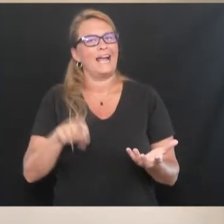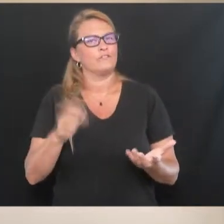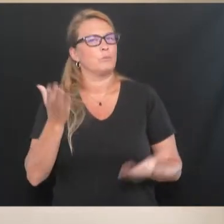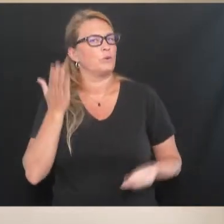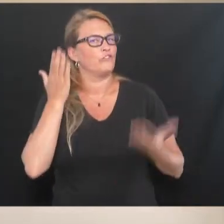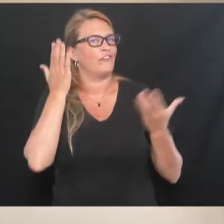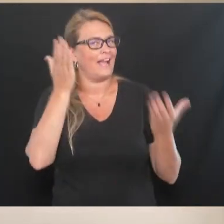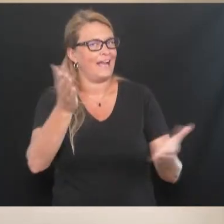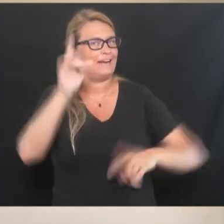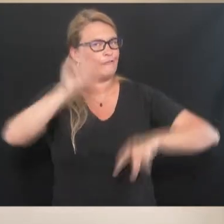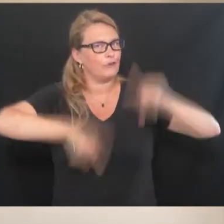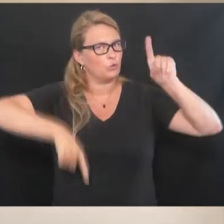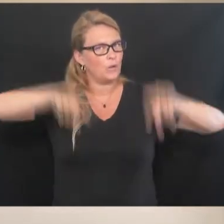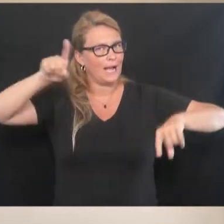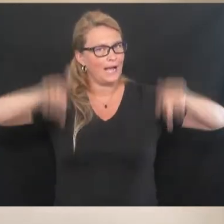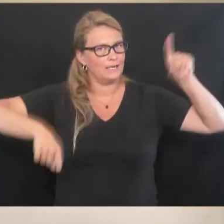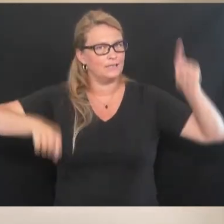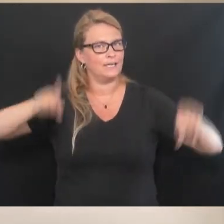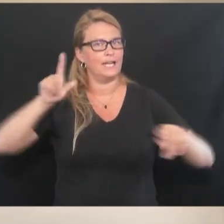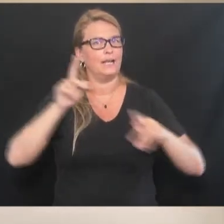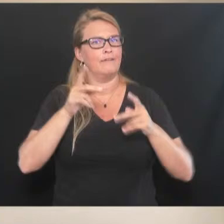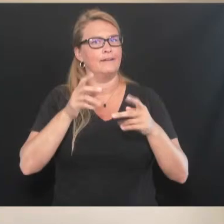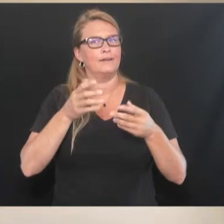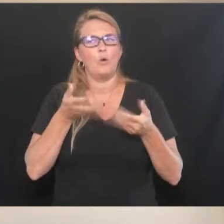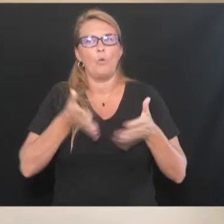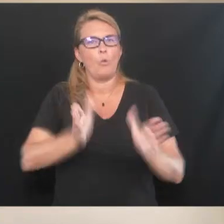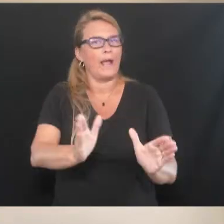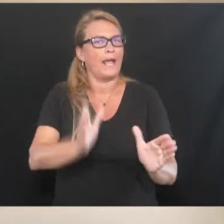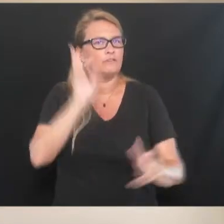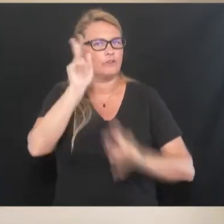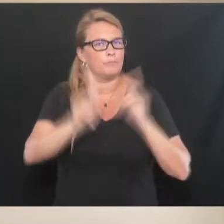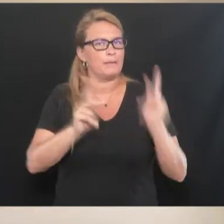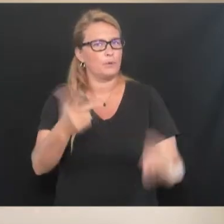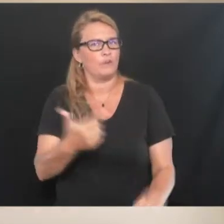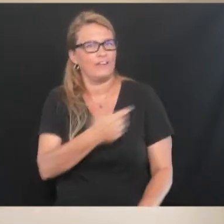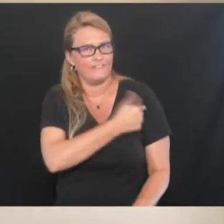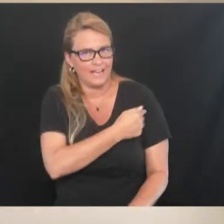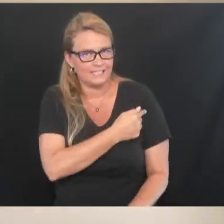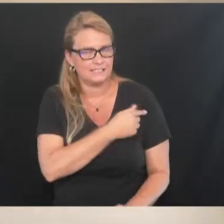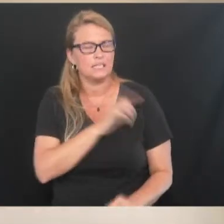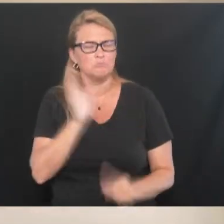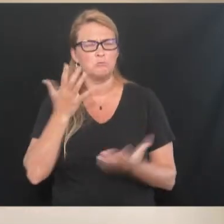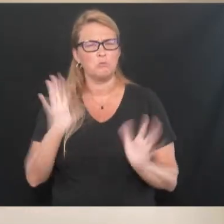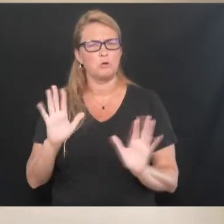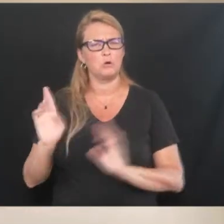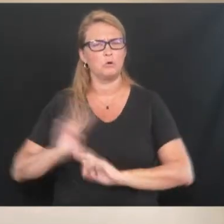a variety of outlets for people to get the vaccine, and we're prepared to do that.